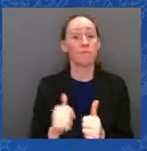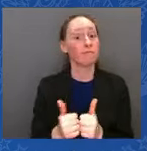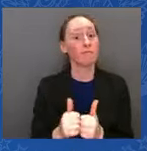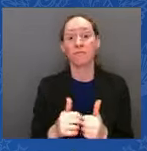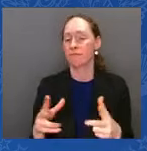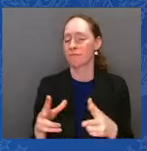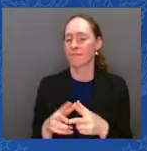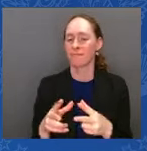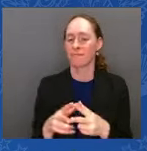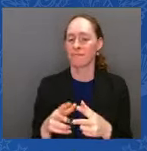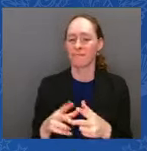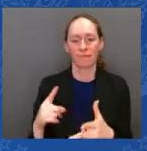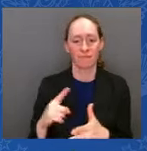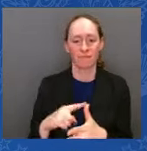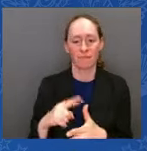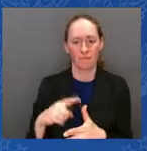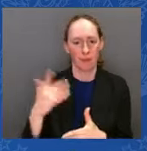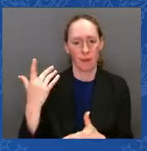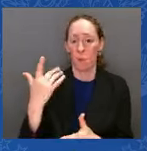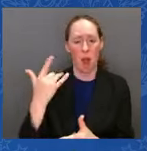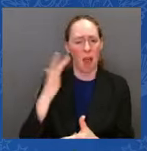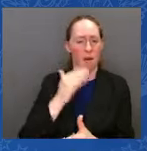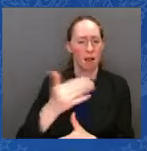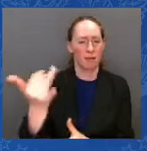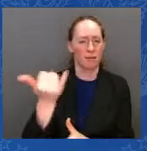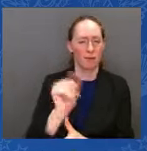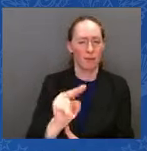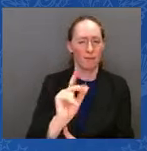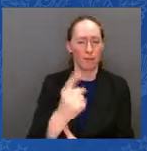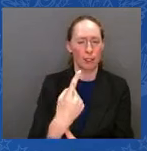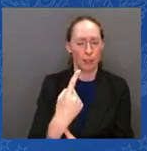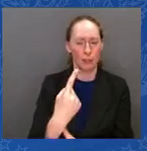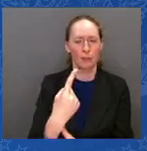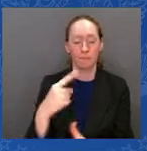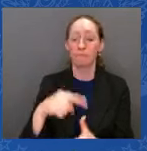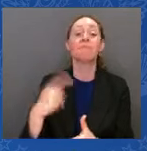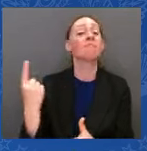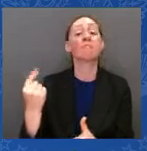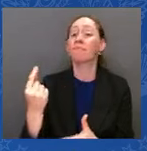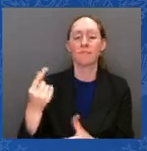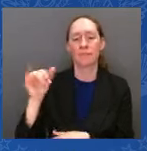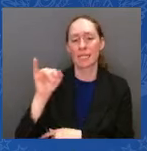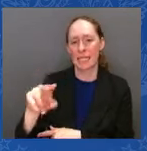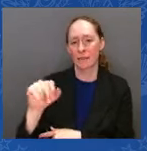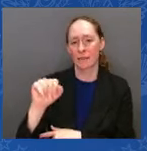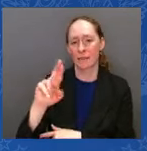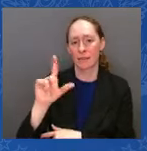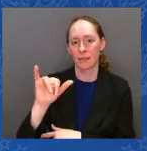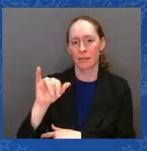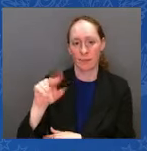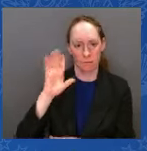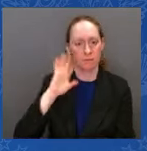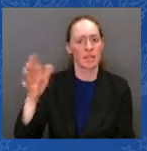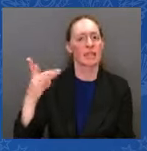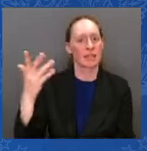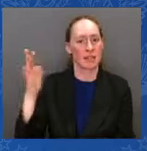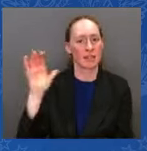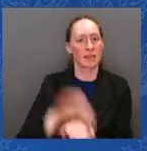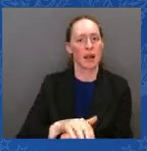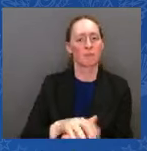One part didn't kick until January 1. We said the price of insulin and other drugs, the price of insulin would be reduced to